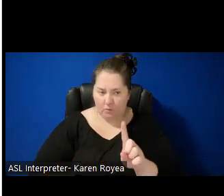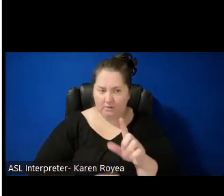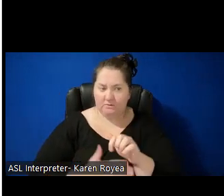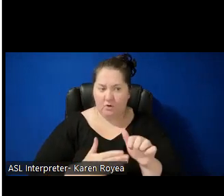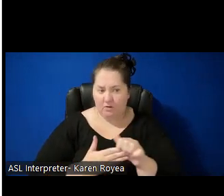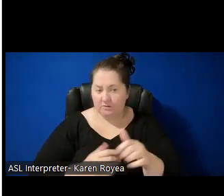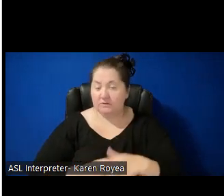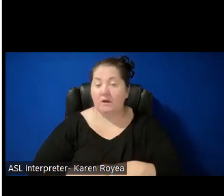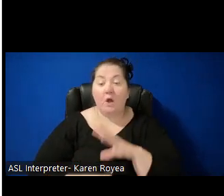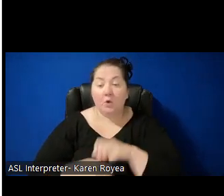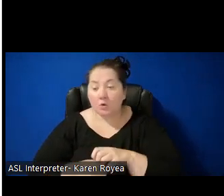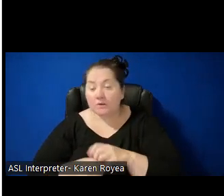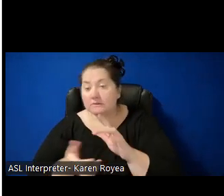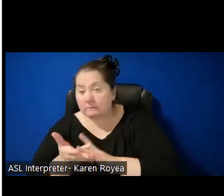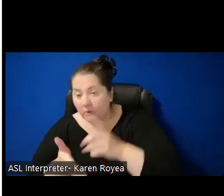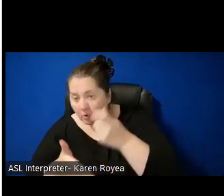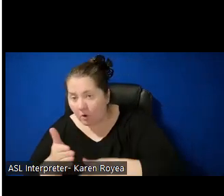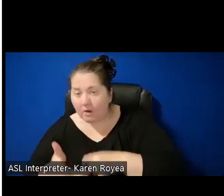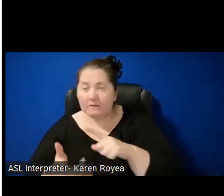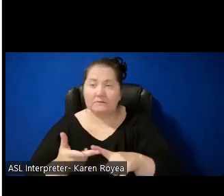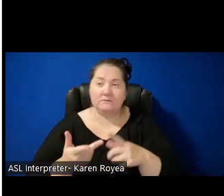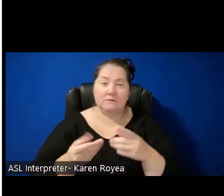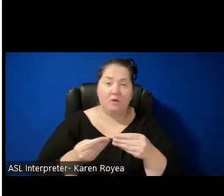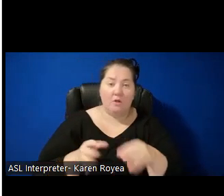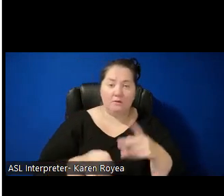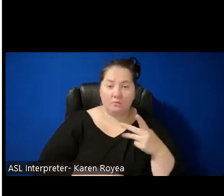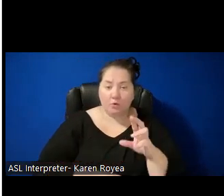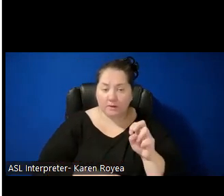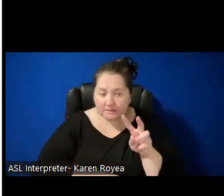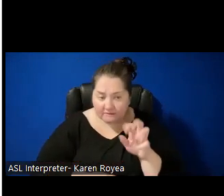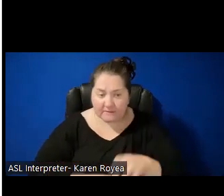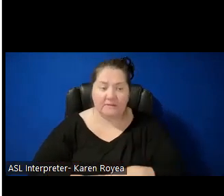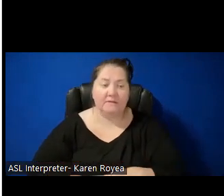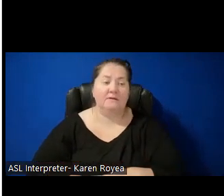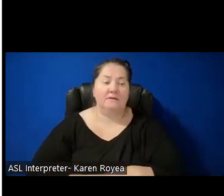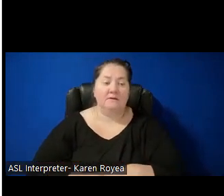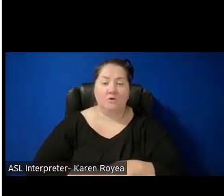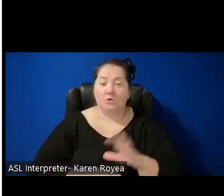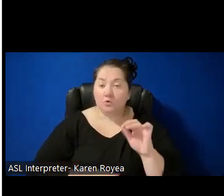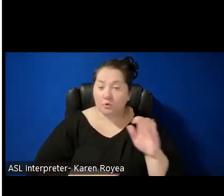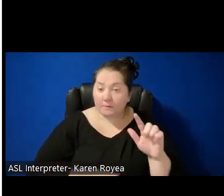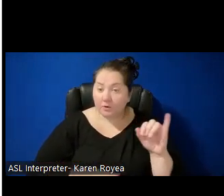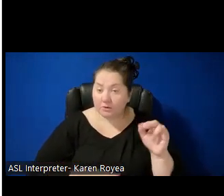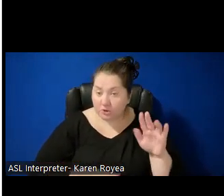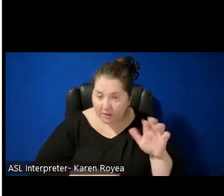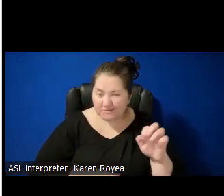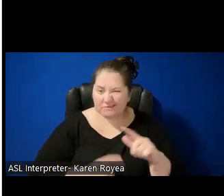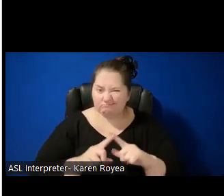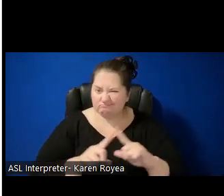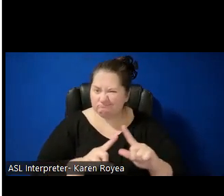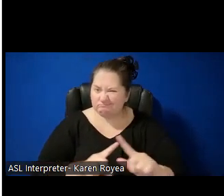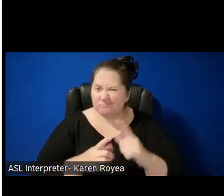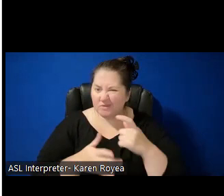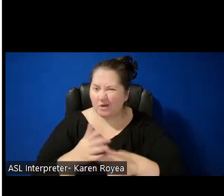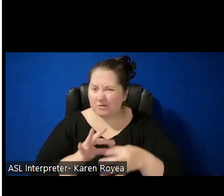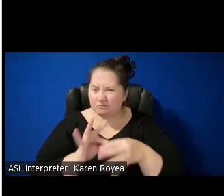is including medical costs, loss of productivity, criminal justice activities, and any other costs related to sexual